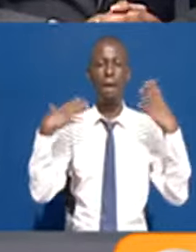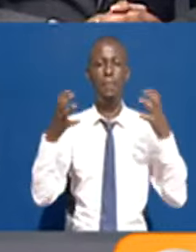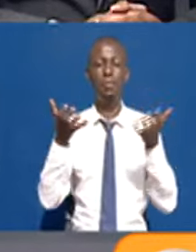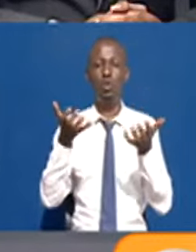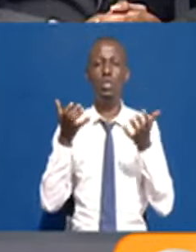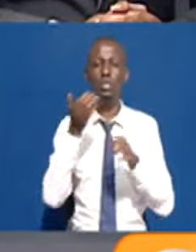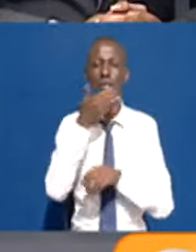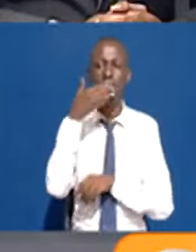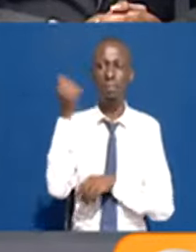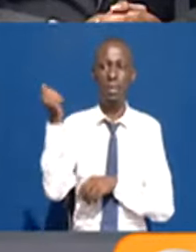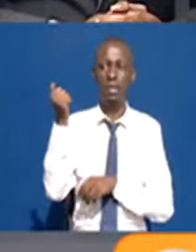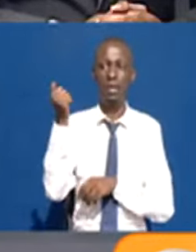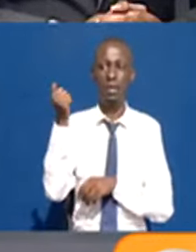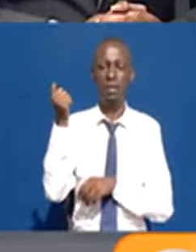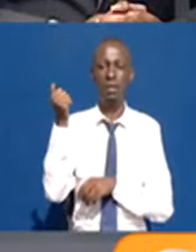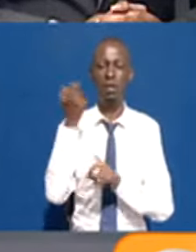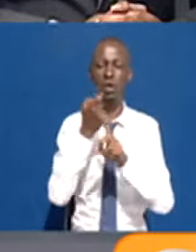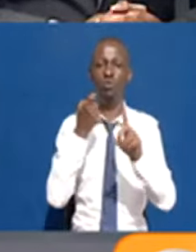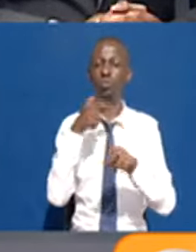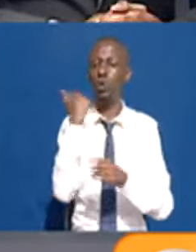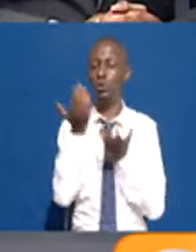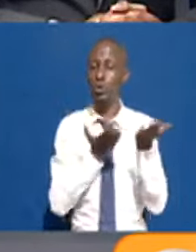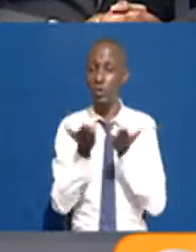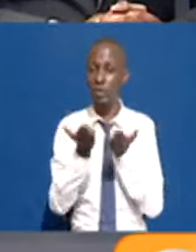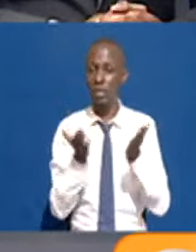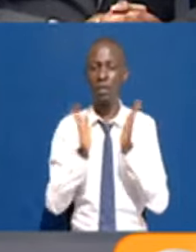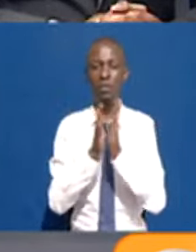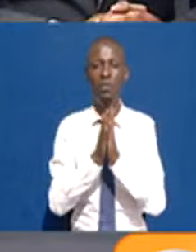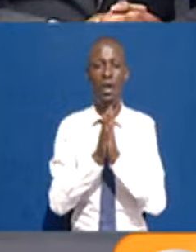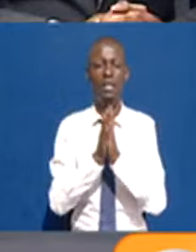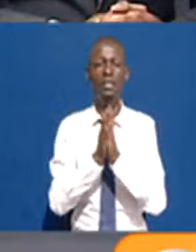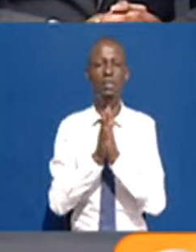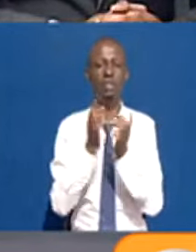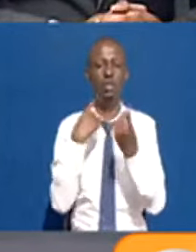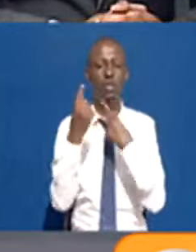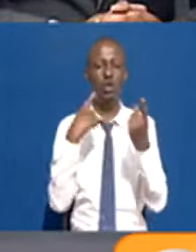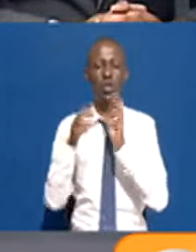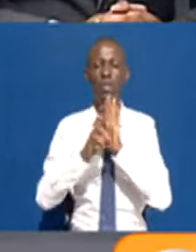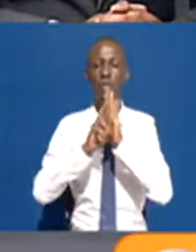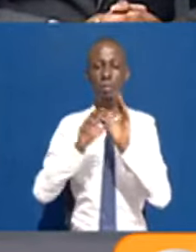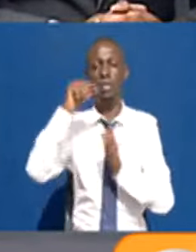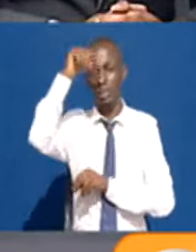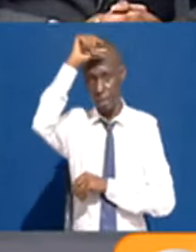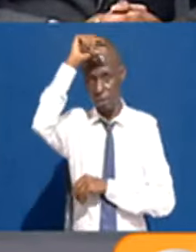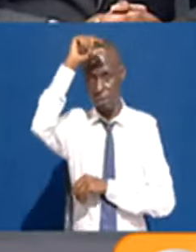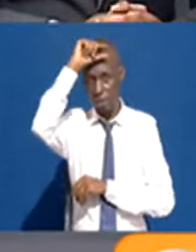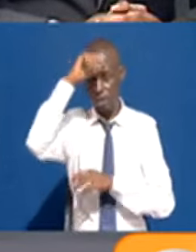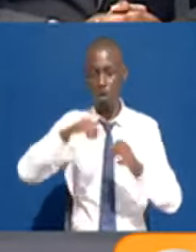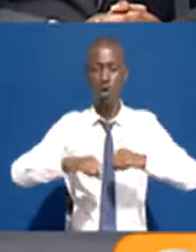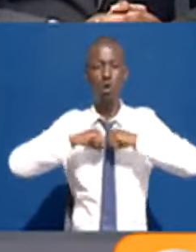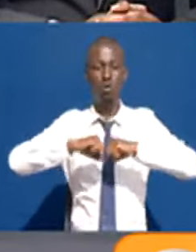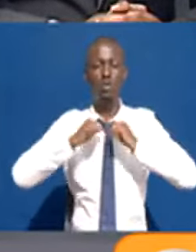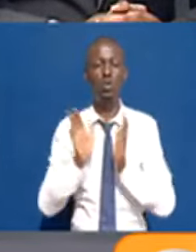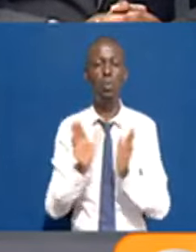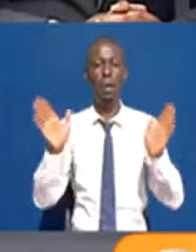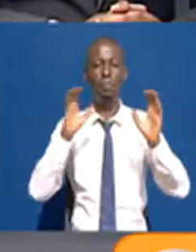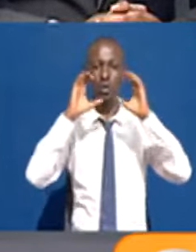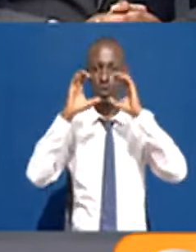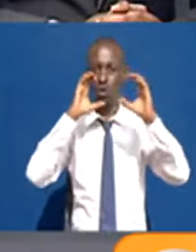better from those who serve or who speak on behalf of the government. Official communication to the public